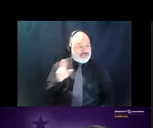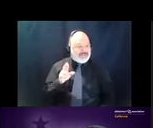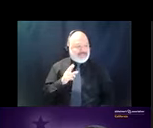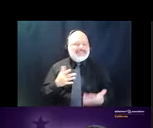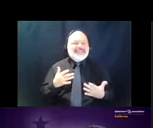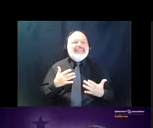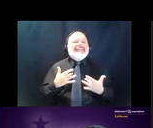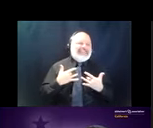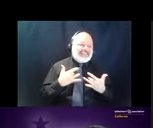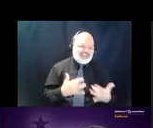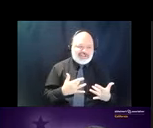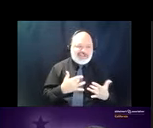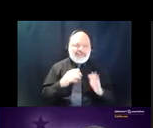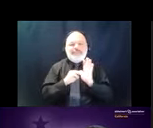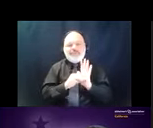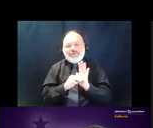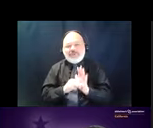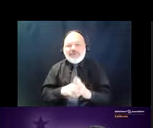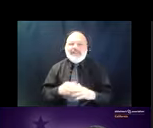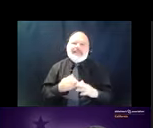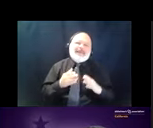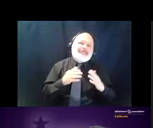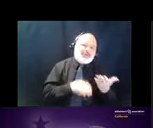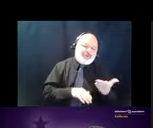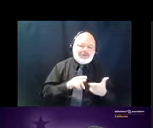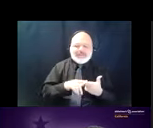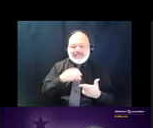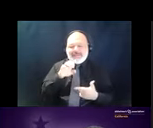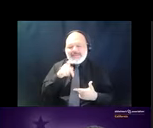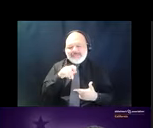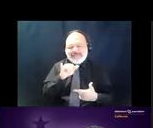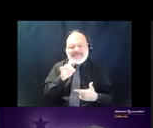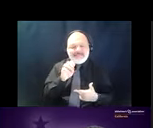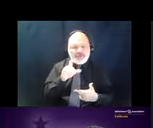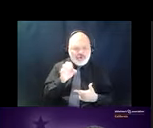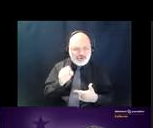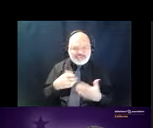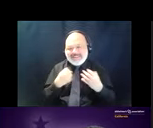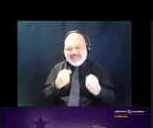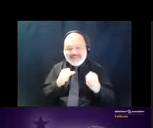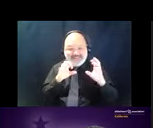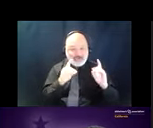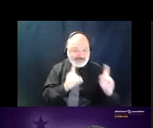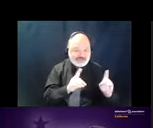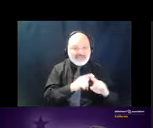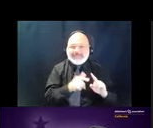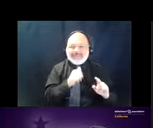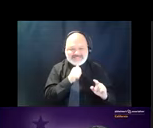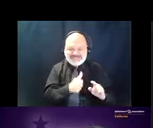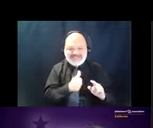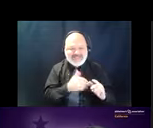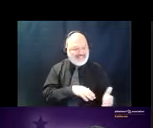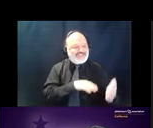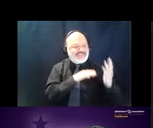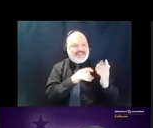model. So it's really about mortality, epidemiology, risk factors, health education, et cetera, but definitely that's not addressing health